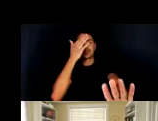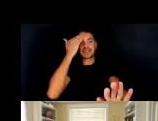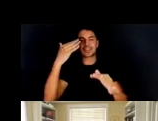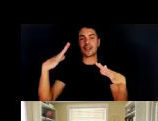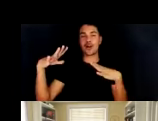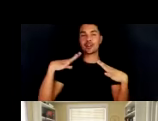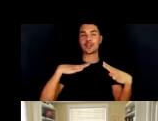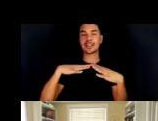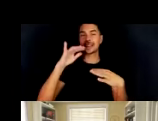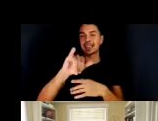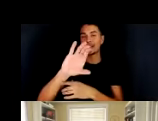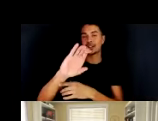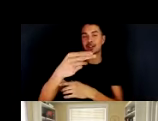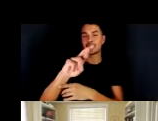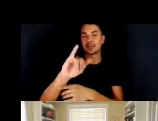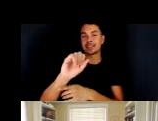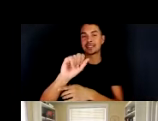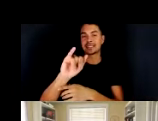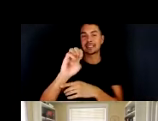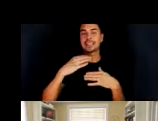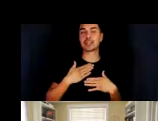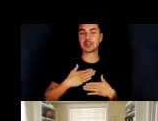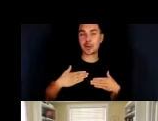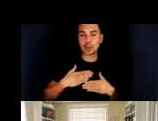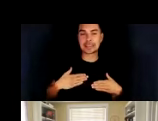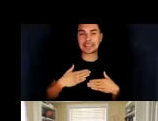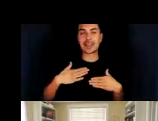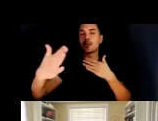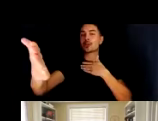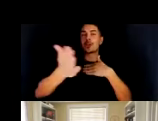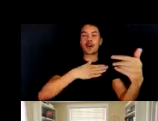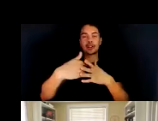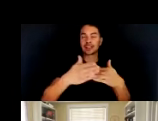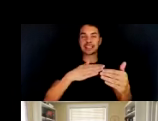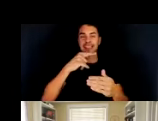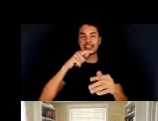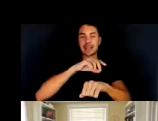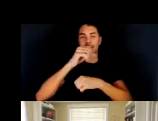that Christine really enjoys. So she likes to ask the question, regardless of the time of year.